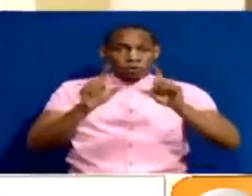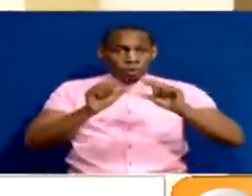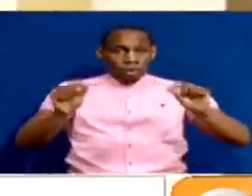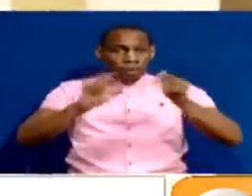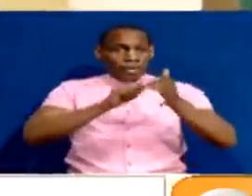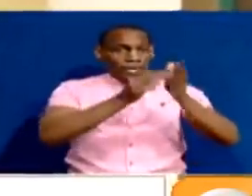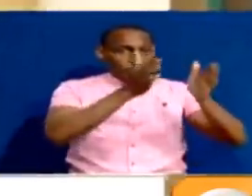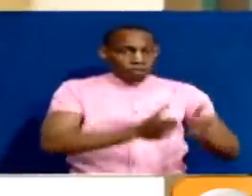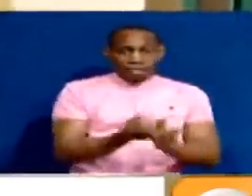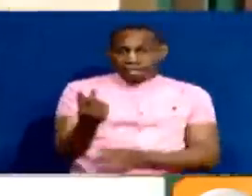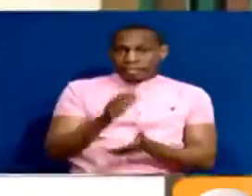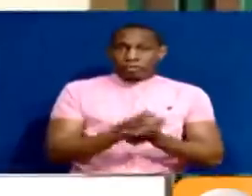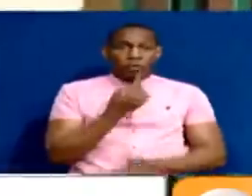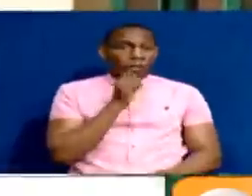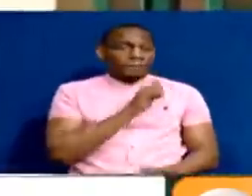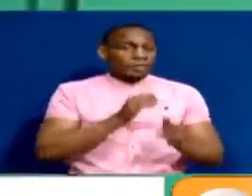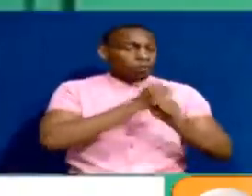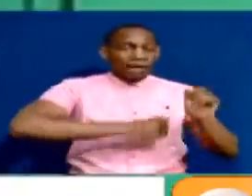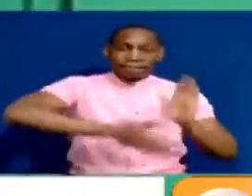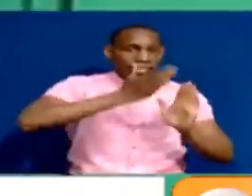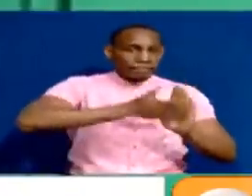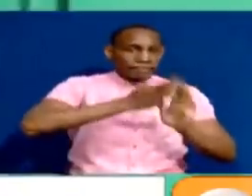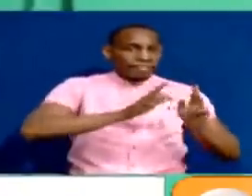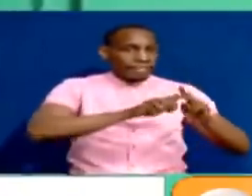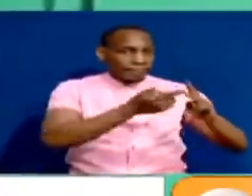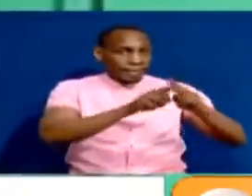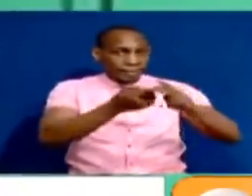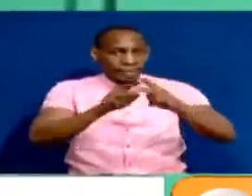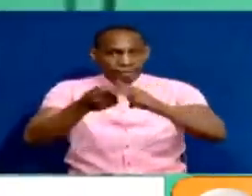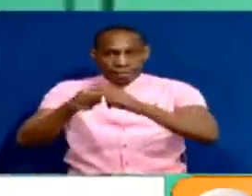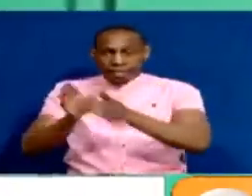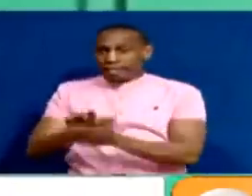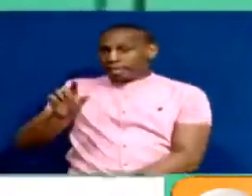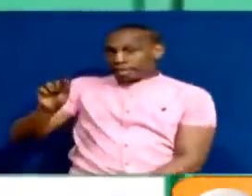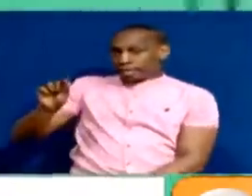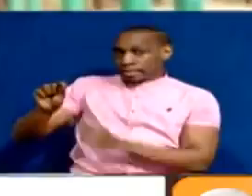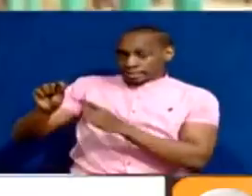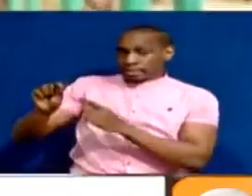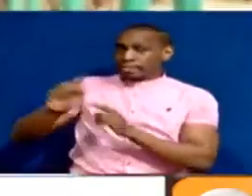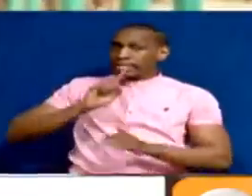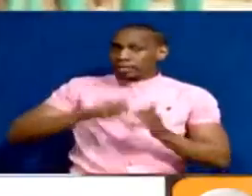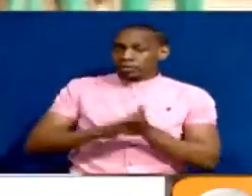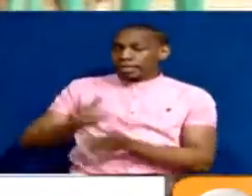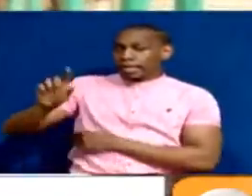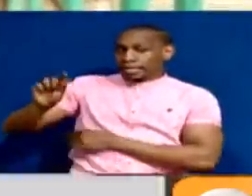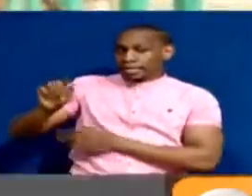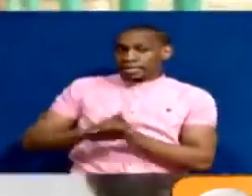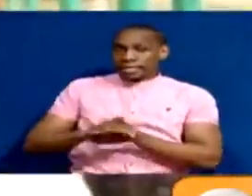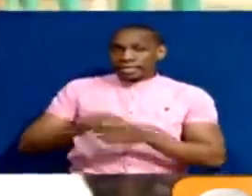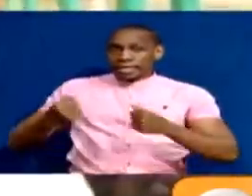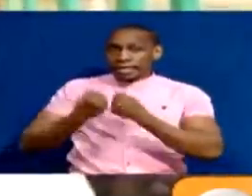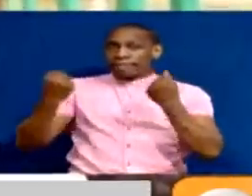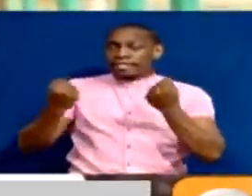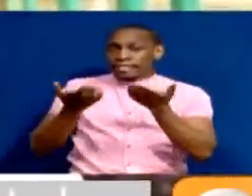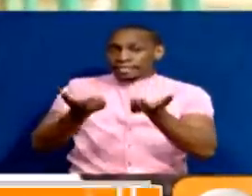to Masinde, the two were told to expedite the renovations. Tender alikuwa amesema ni tender ya